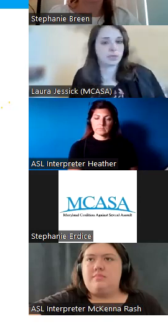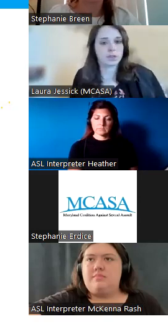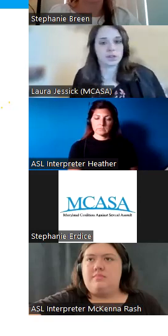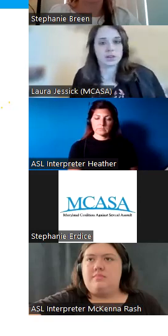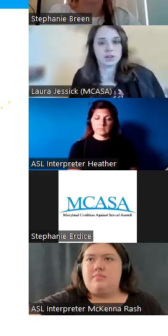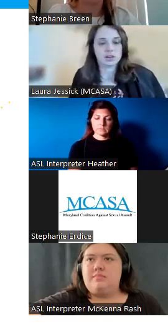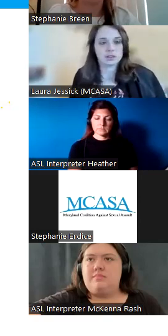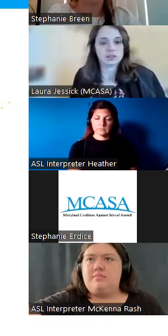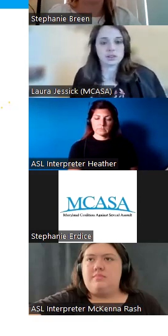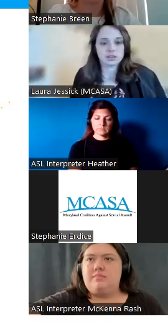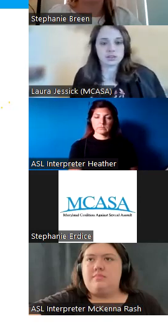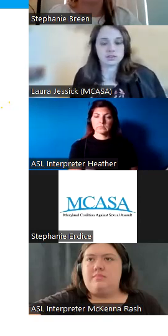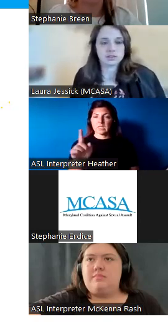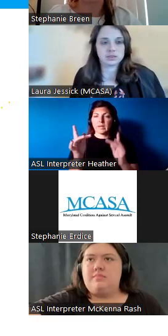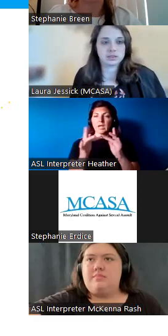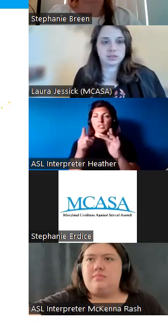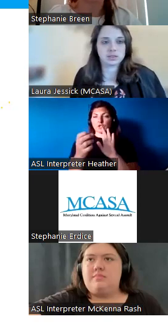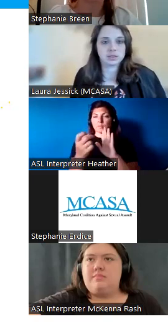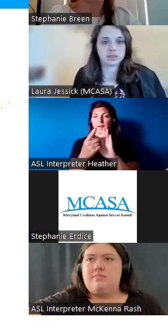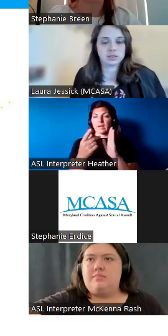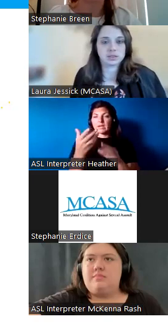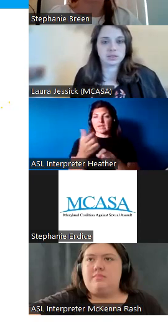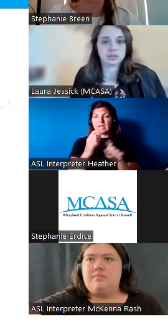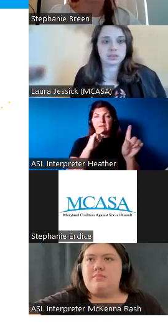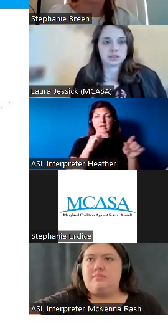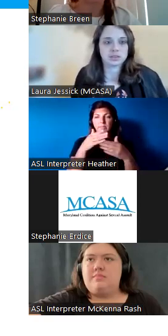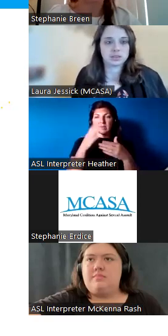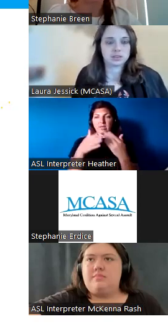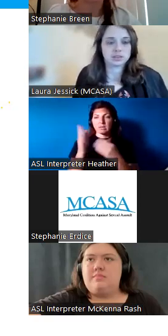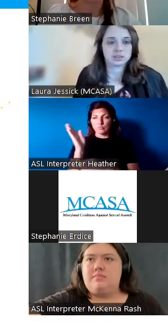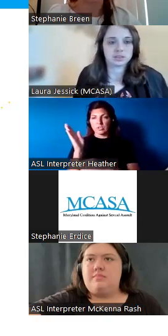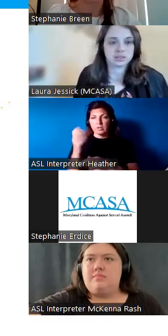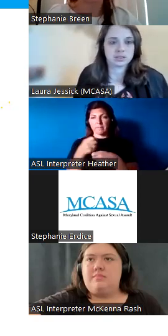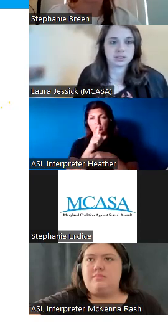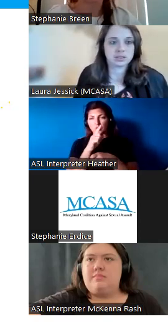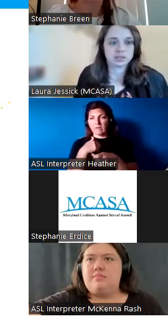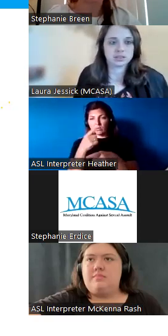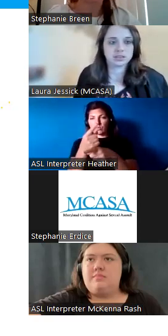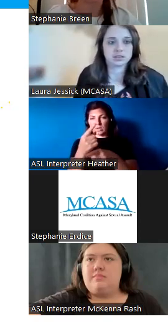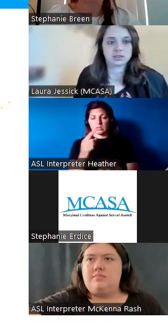Let me get back to you with that answer by the end of the presentation. I just want to make sure I have it certain.